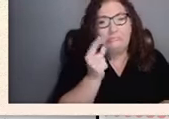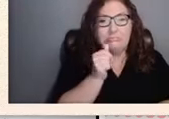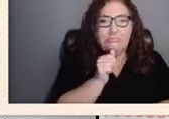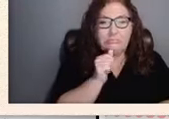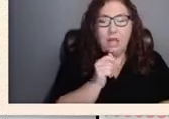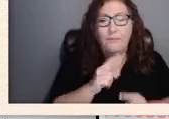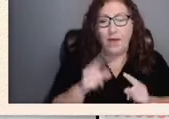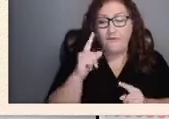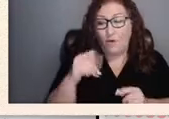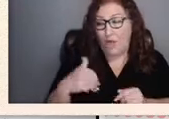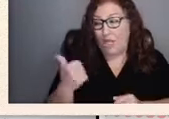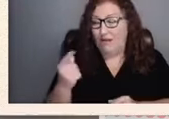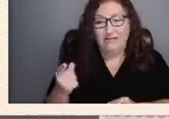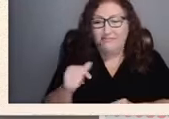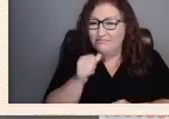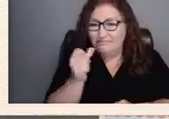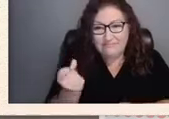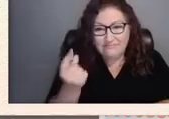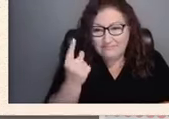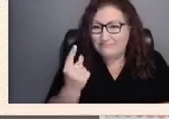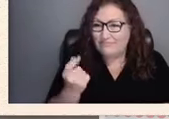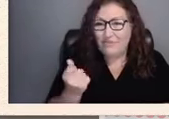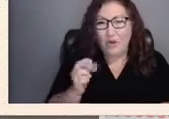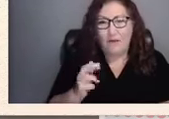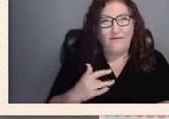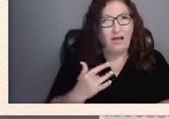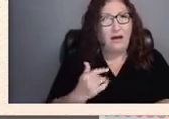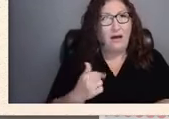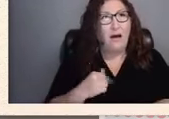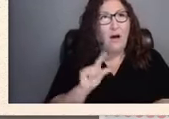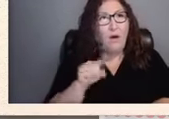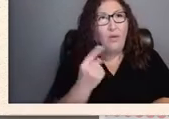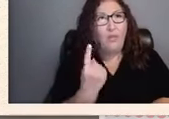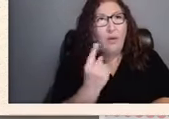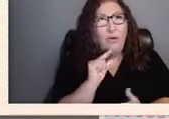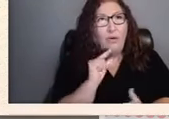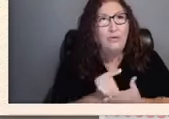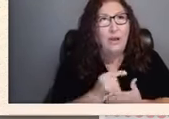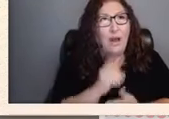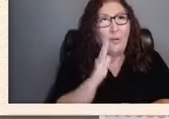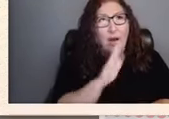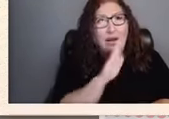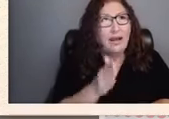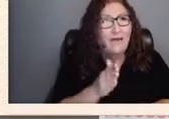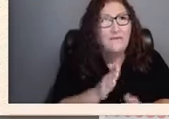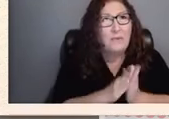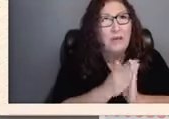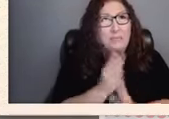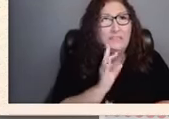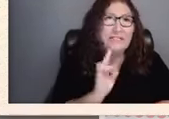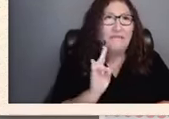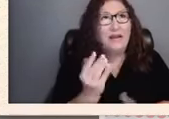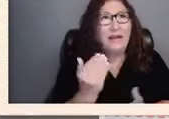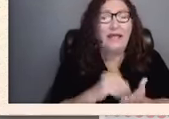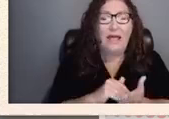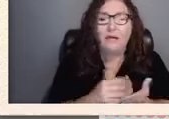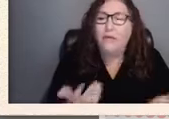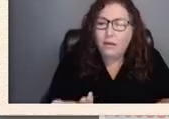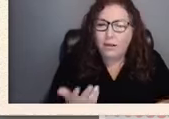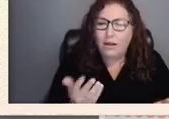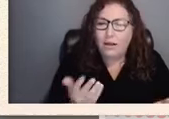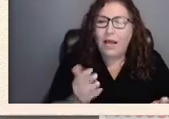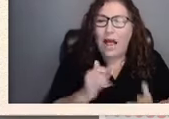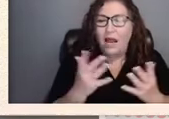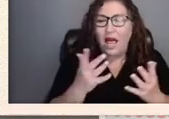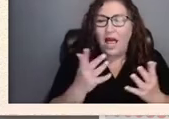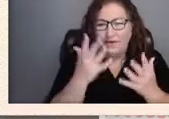not really have a sense, or they may feel like, well, this was my only graduation, or I'm never going to turn 7 again, and so there's a lot of sadness related to